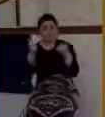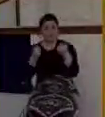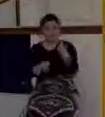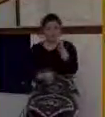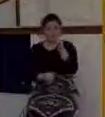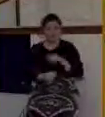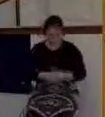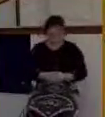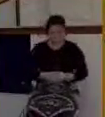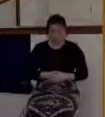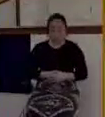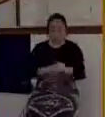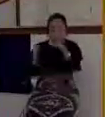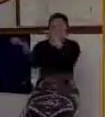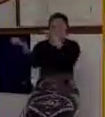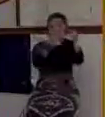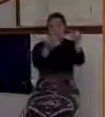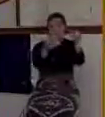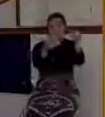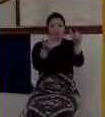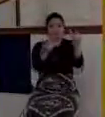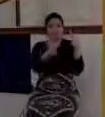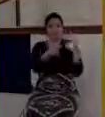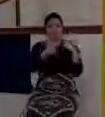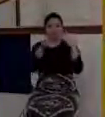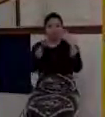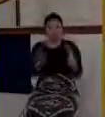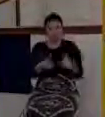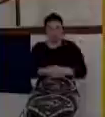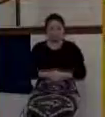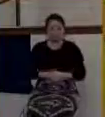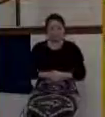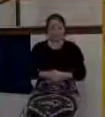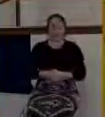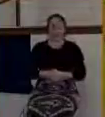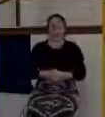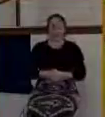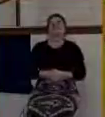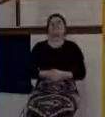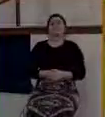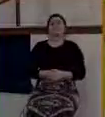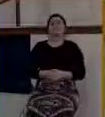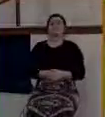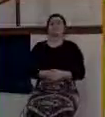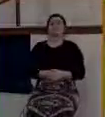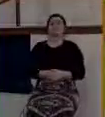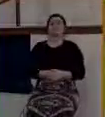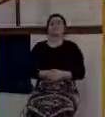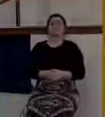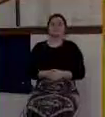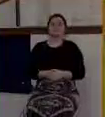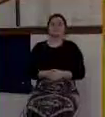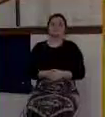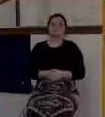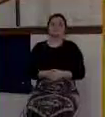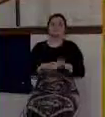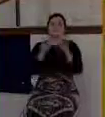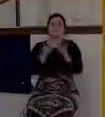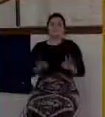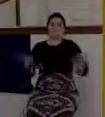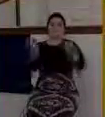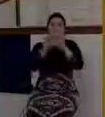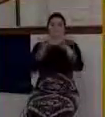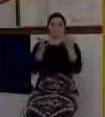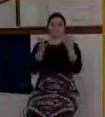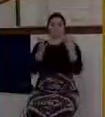Because you're all theologians. And so it's important that we have good theology.